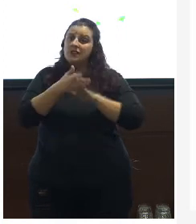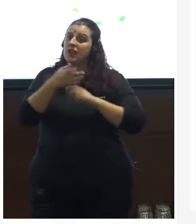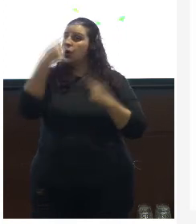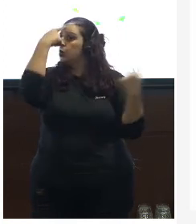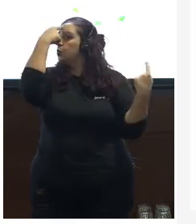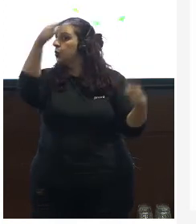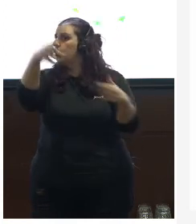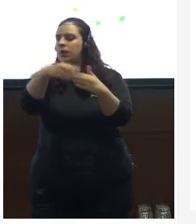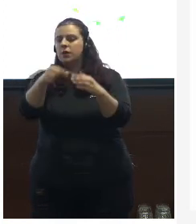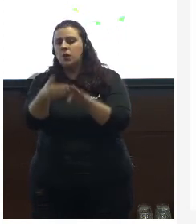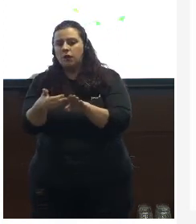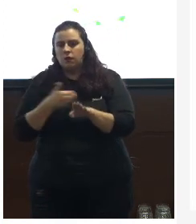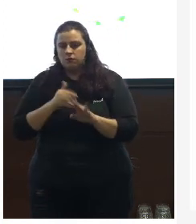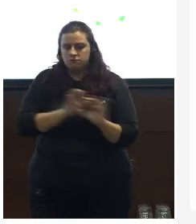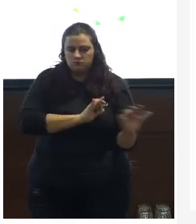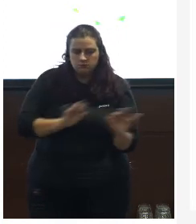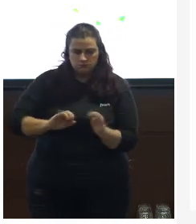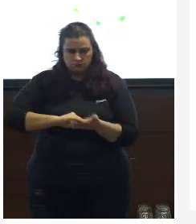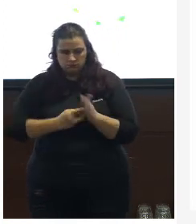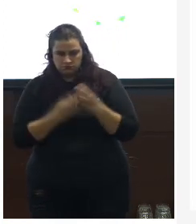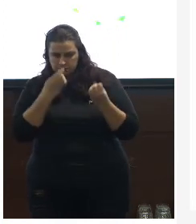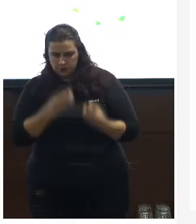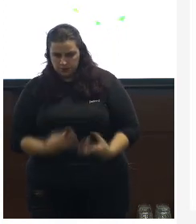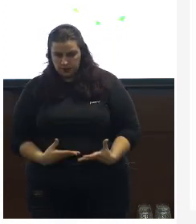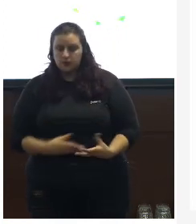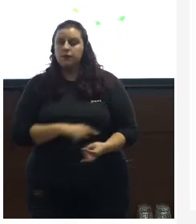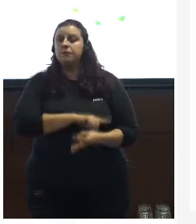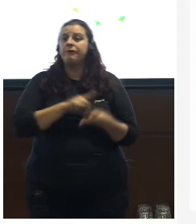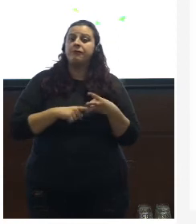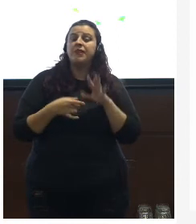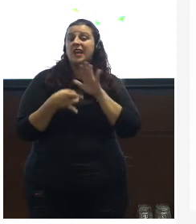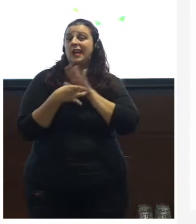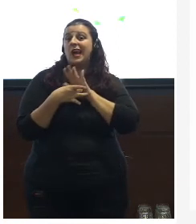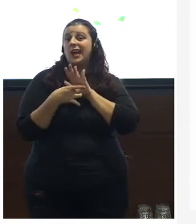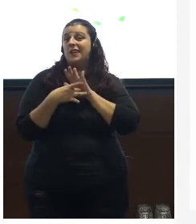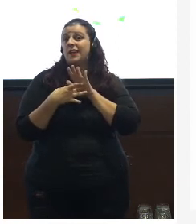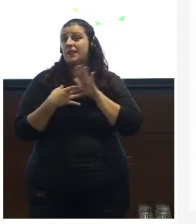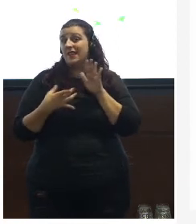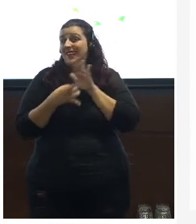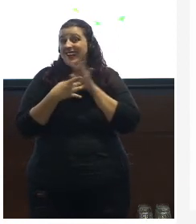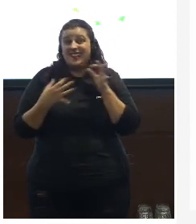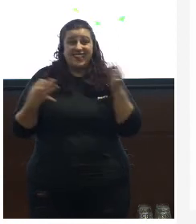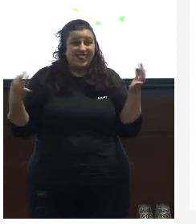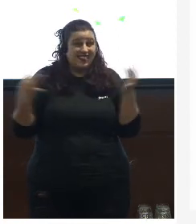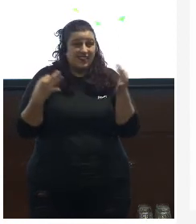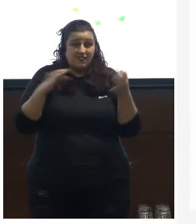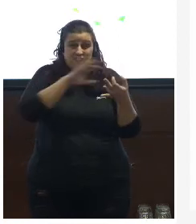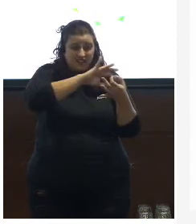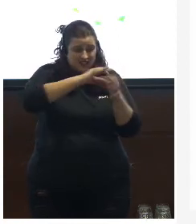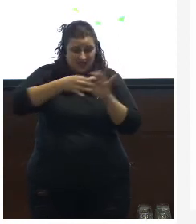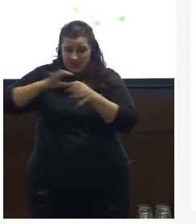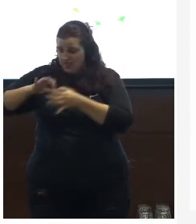to permeate all the chain, and I think that's something that is lacking, because everyone